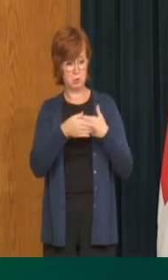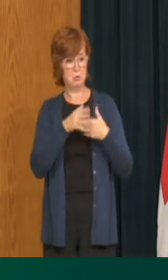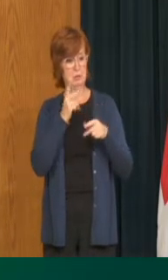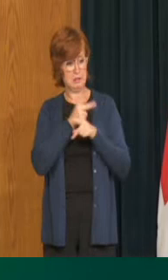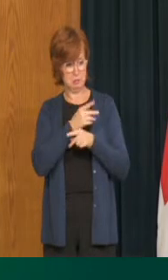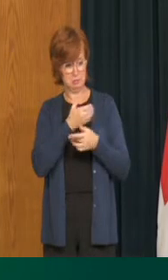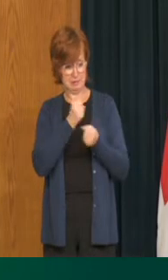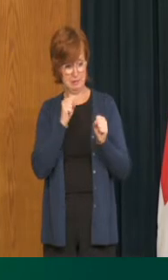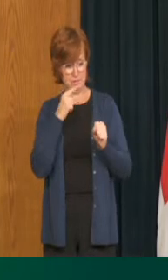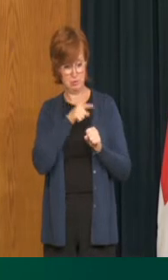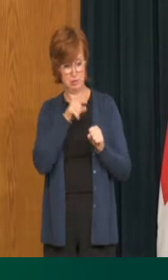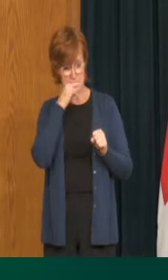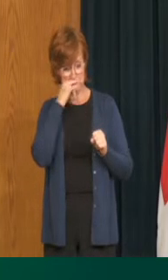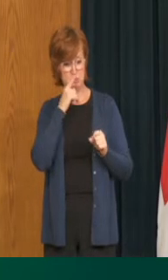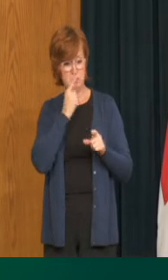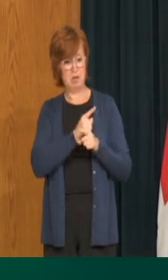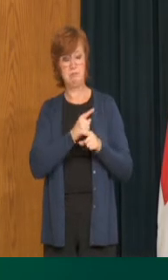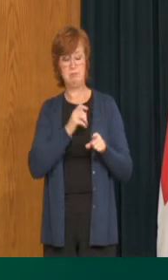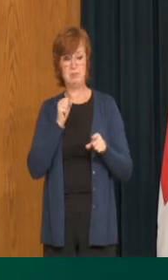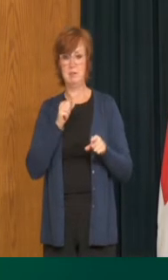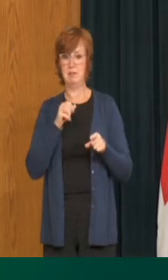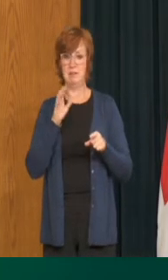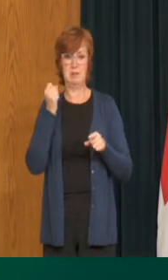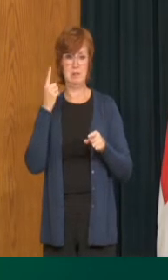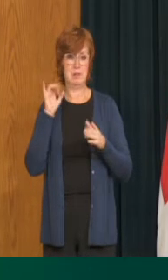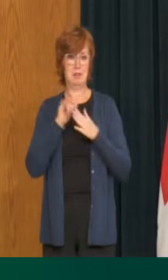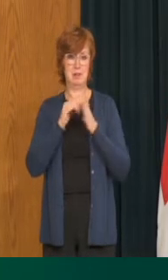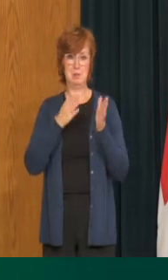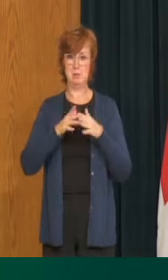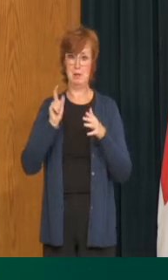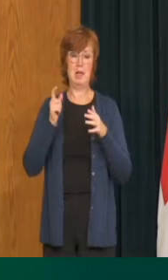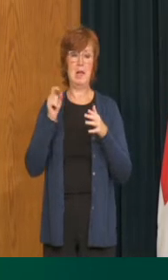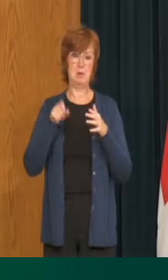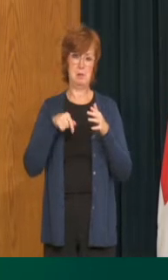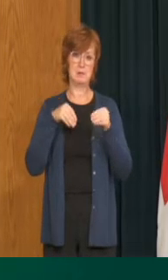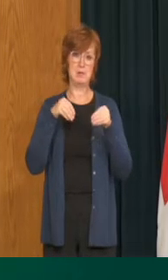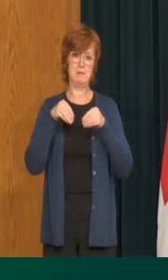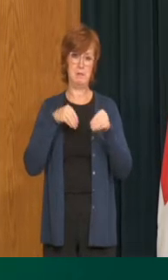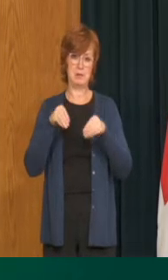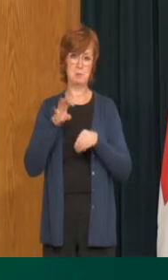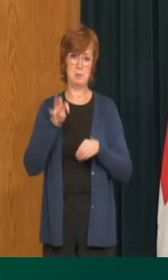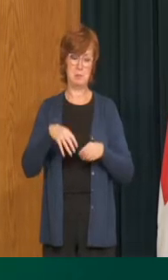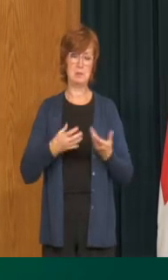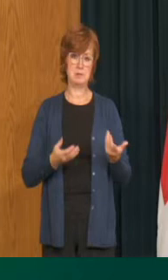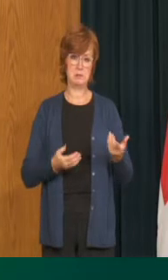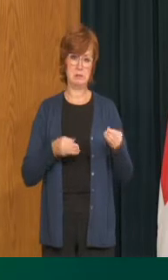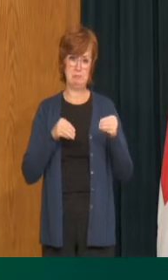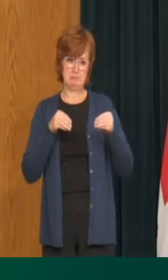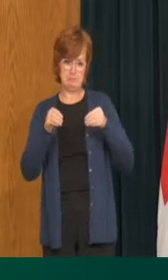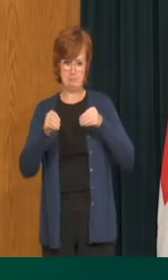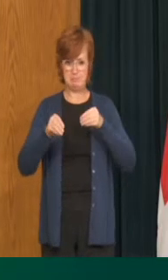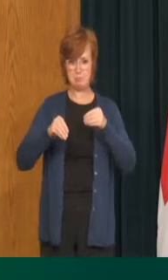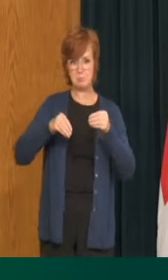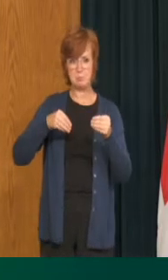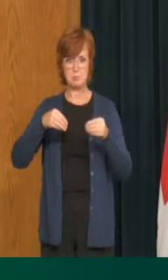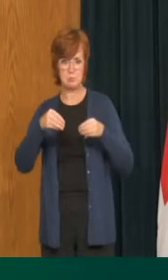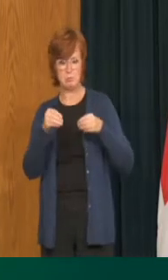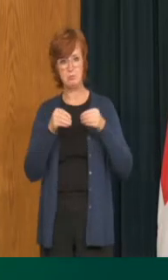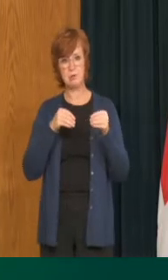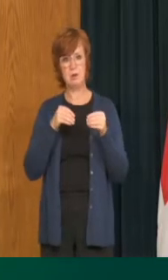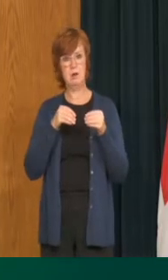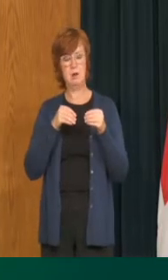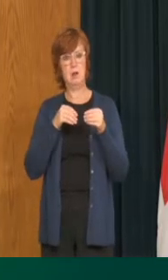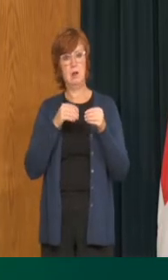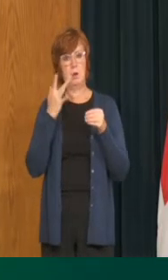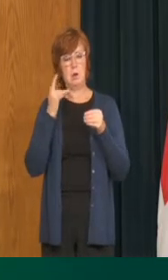safe as possible. This is a fluid plan. It's a plan that is built to move as we go through this